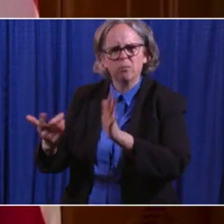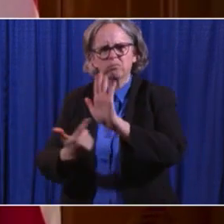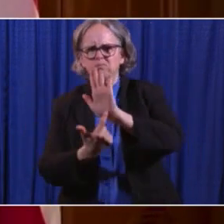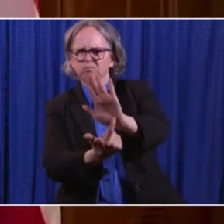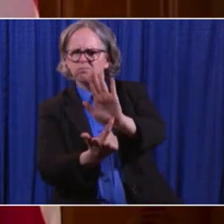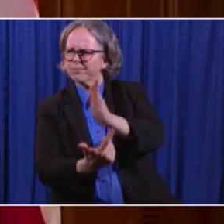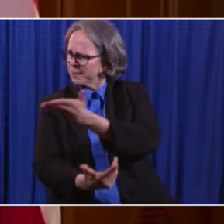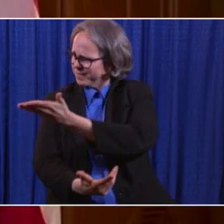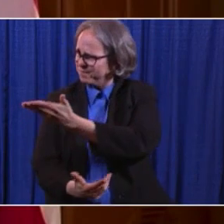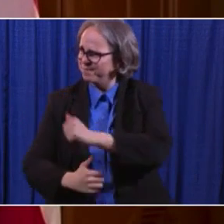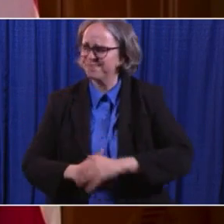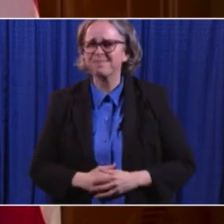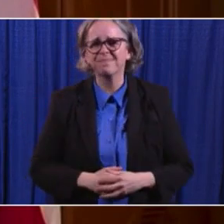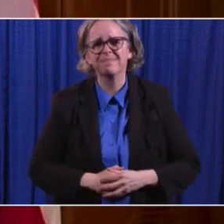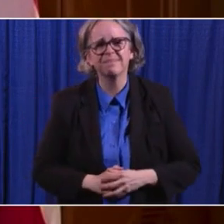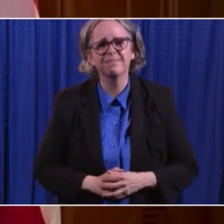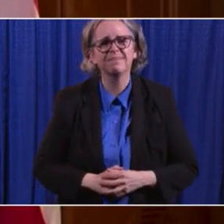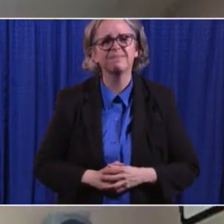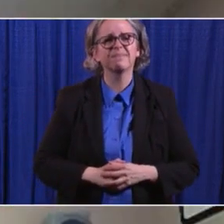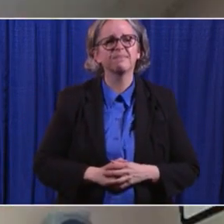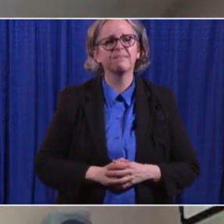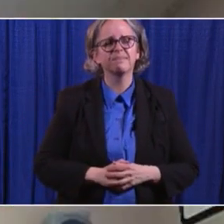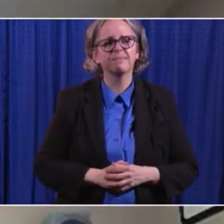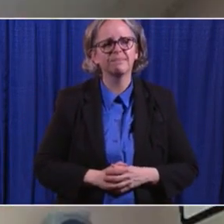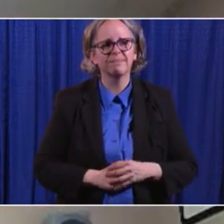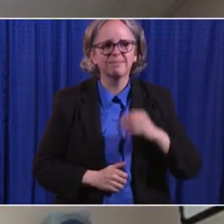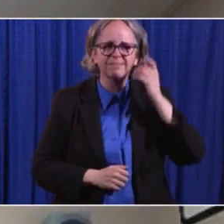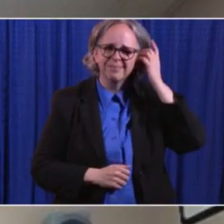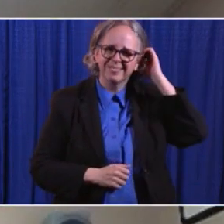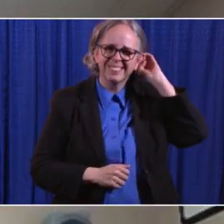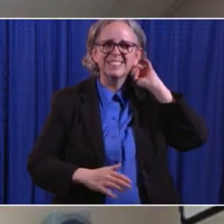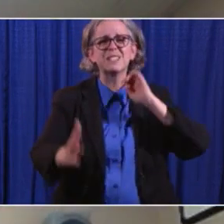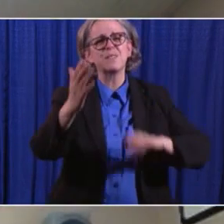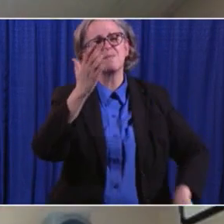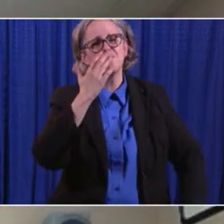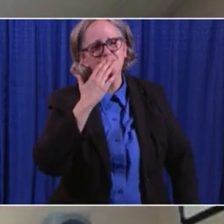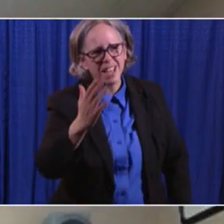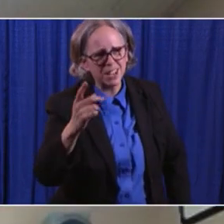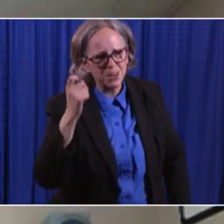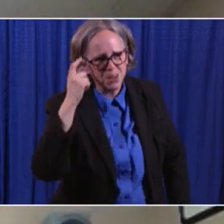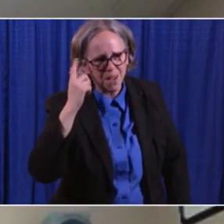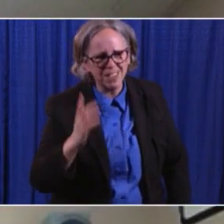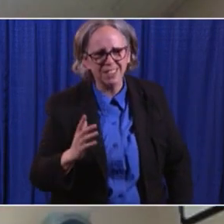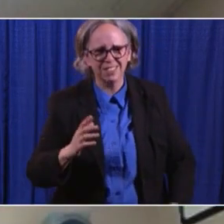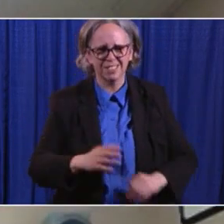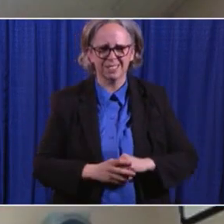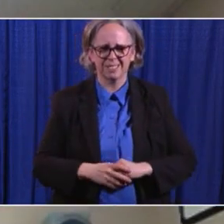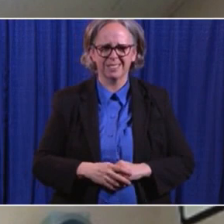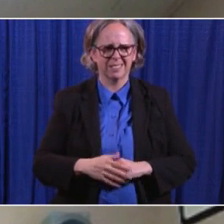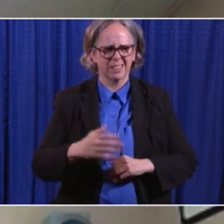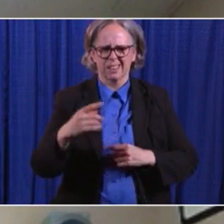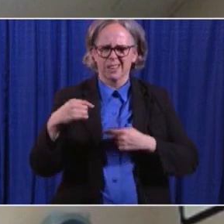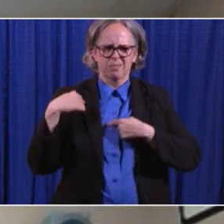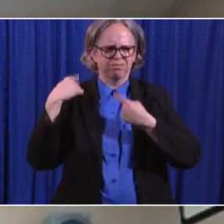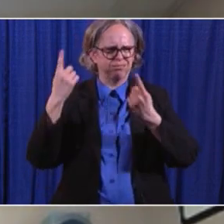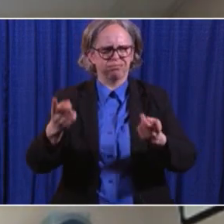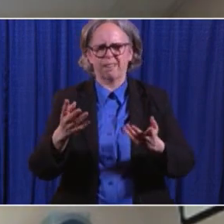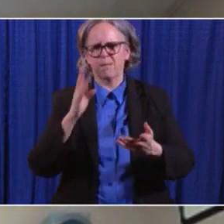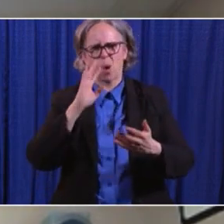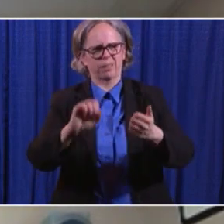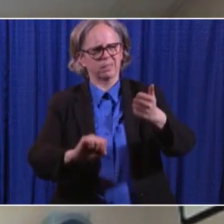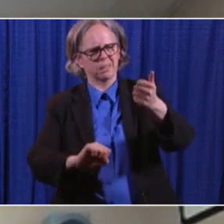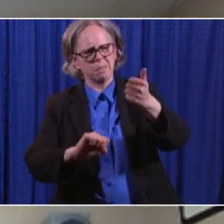poses. Sure. Thank you, Governor, and thank you for all of the support you and the General Assembly have given